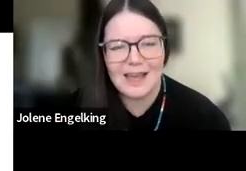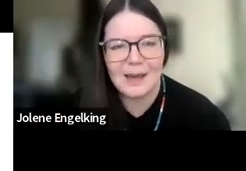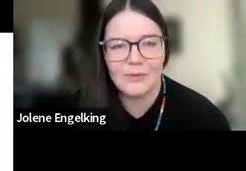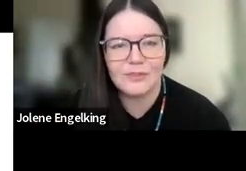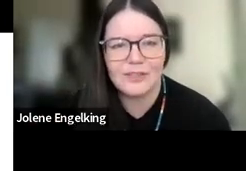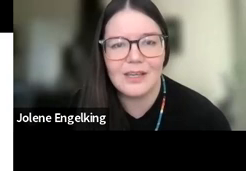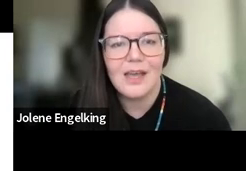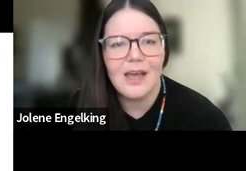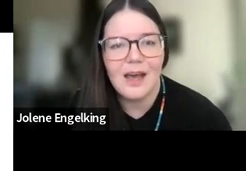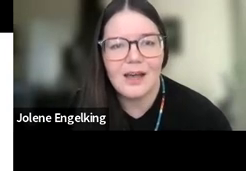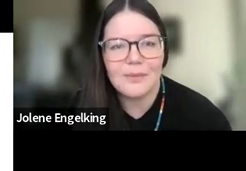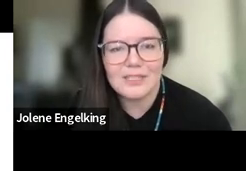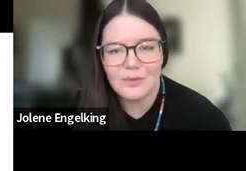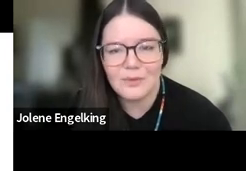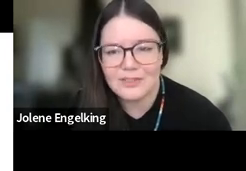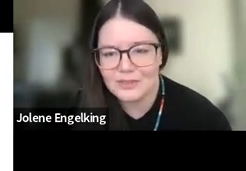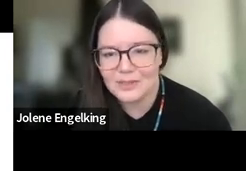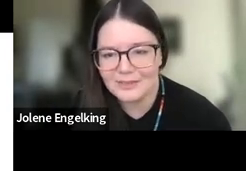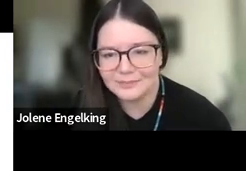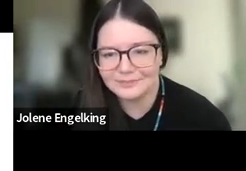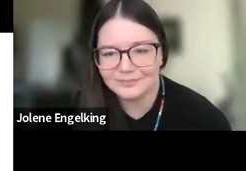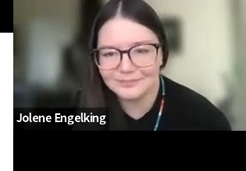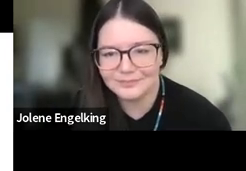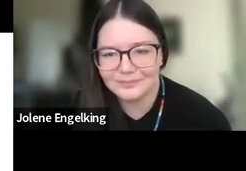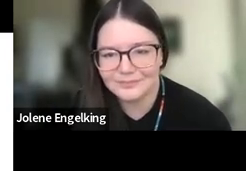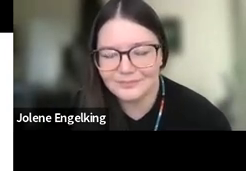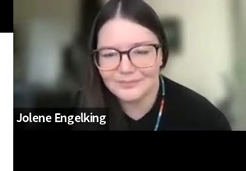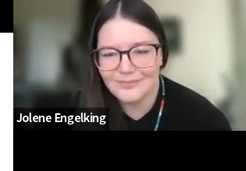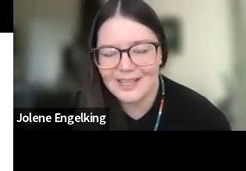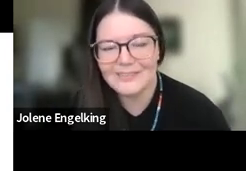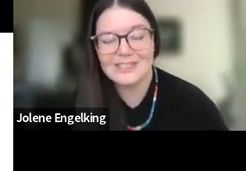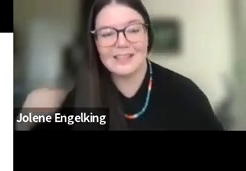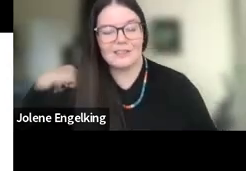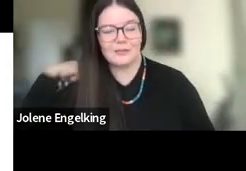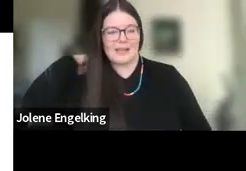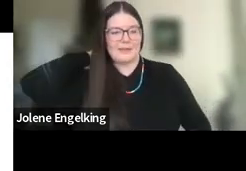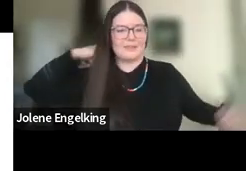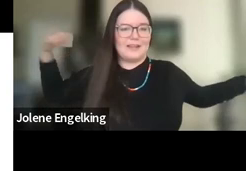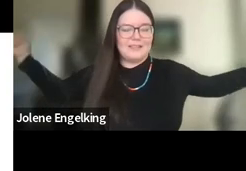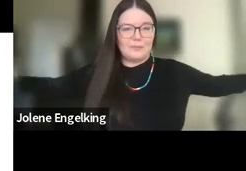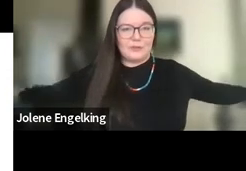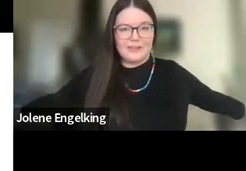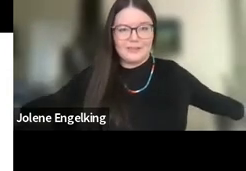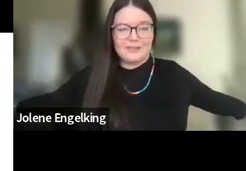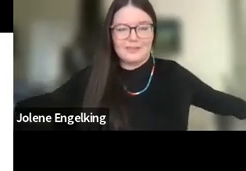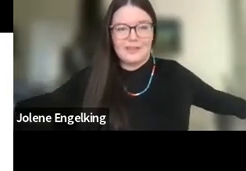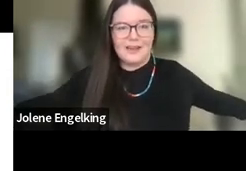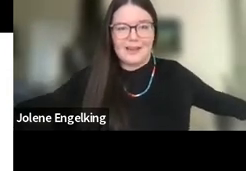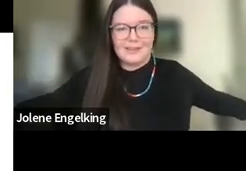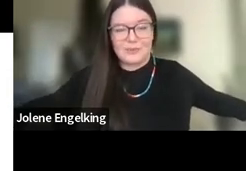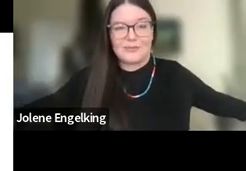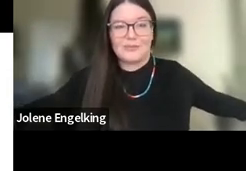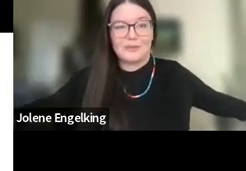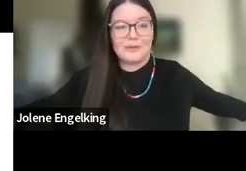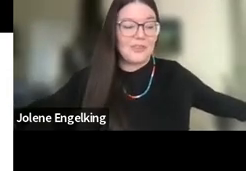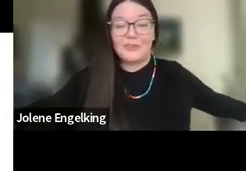the appetite, hopefully. But we did want to kind of just take a little bit of time now. So I need to breathe. I